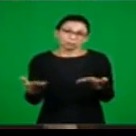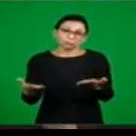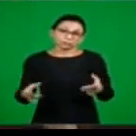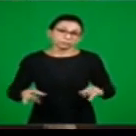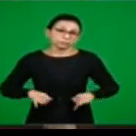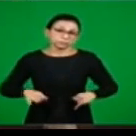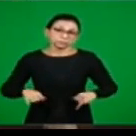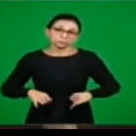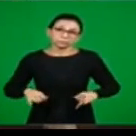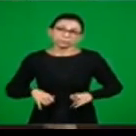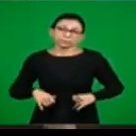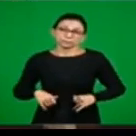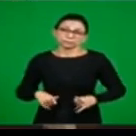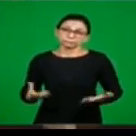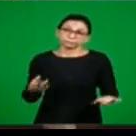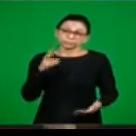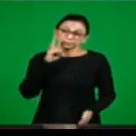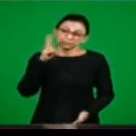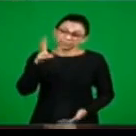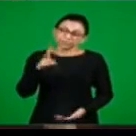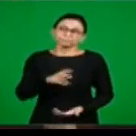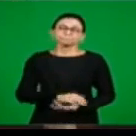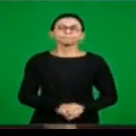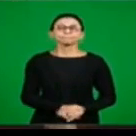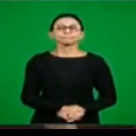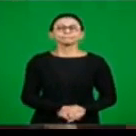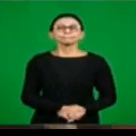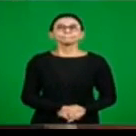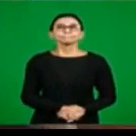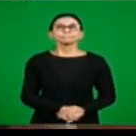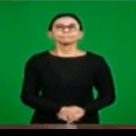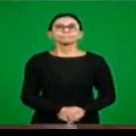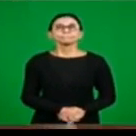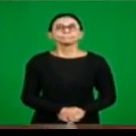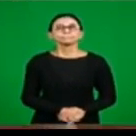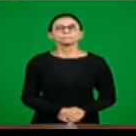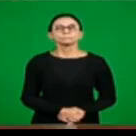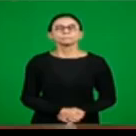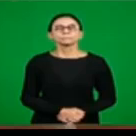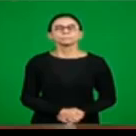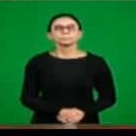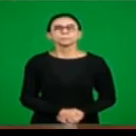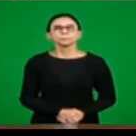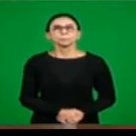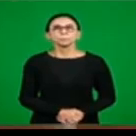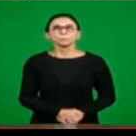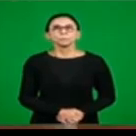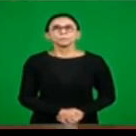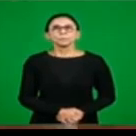There's nothing wrong with that. You want to pay and say it. Pay to say it, right?